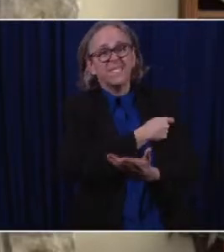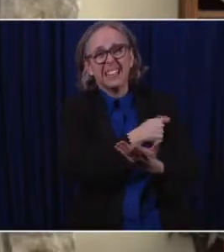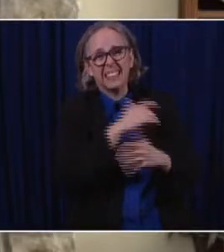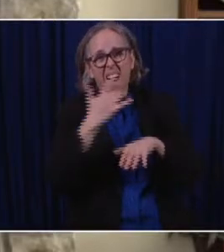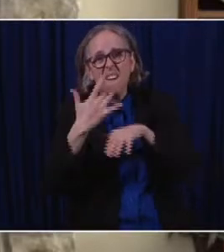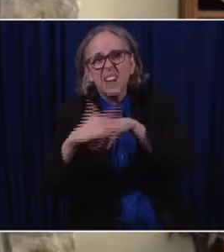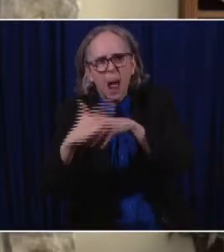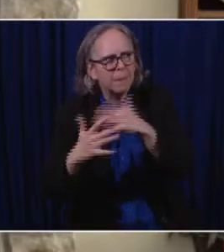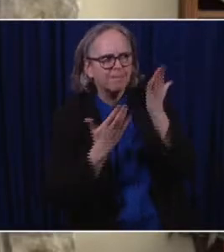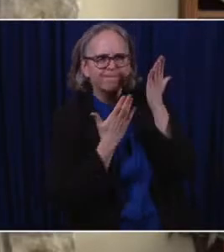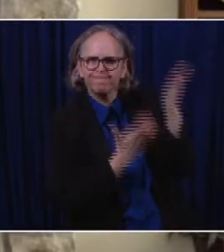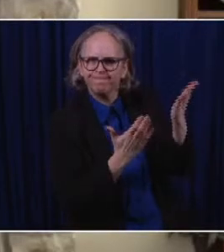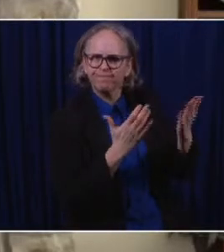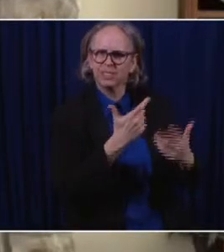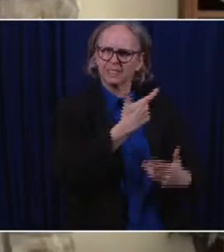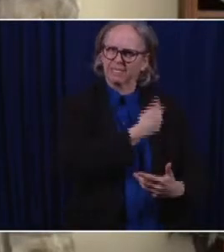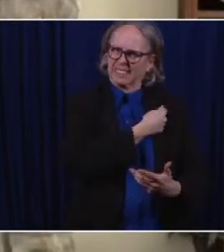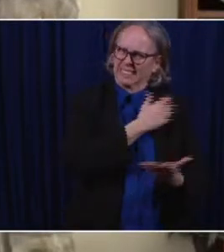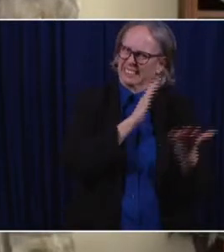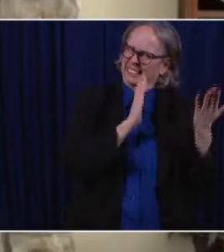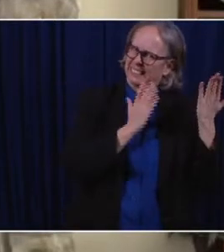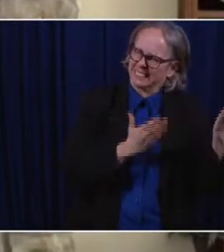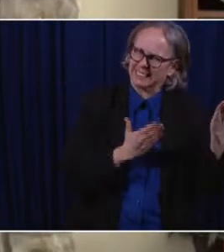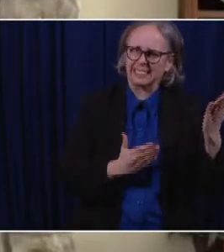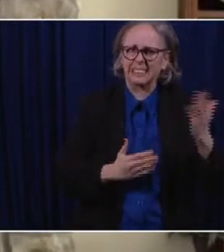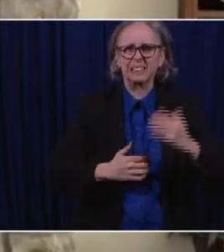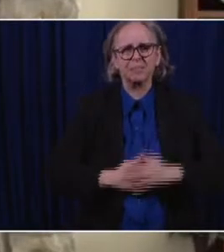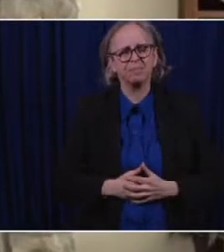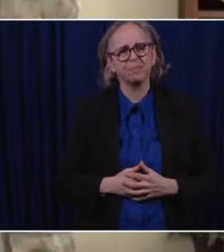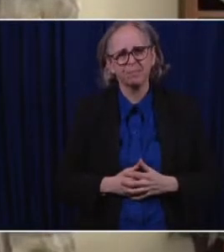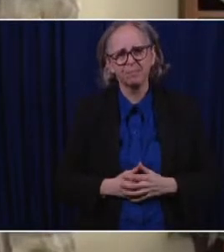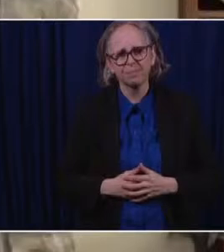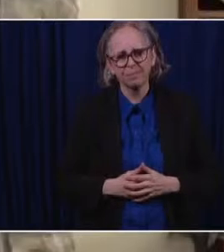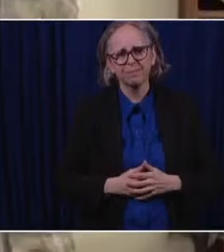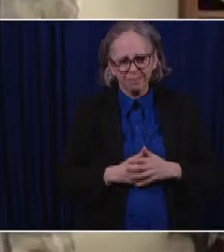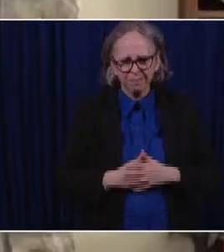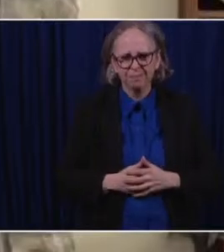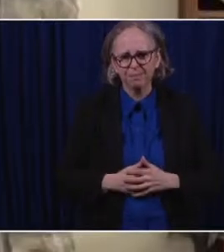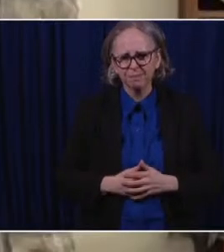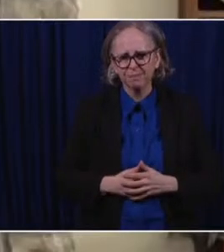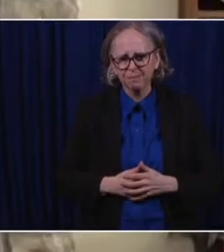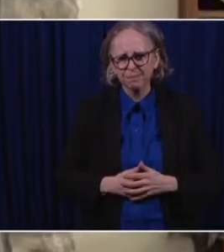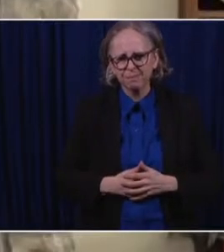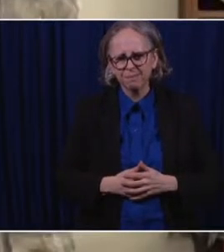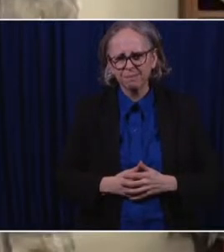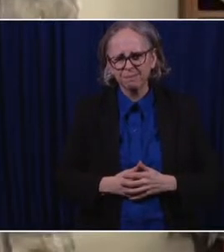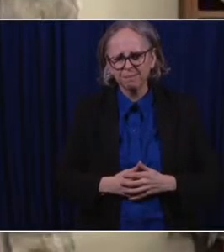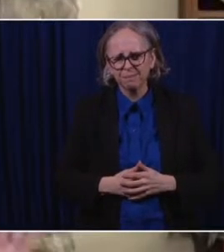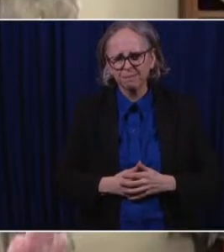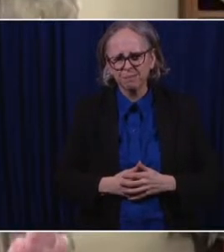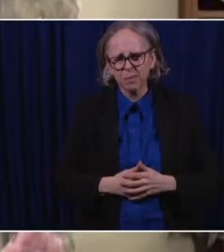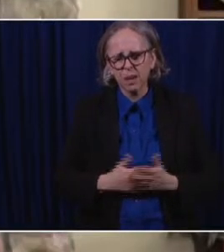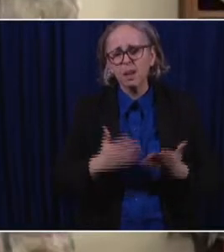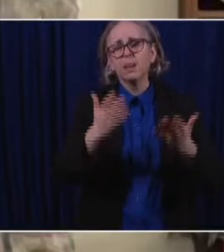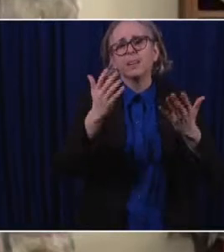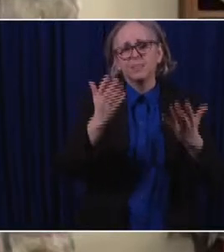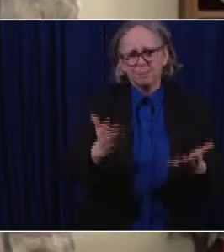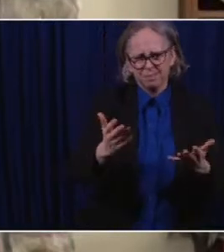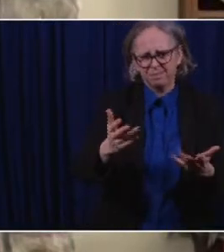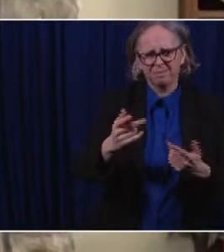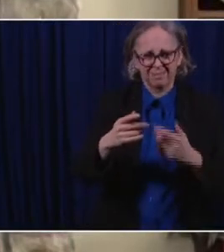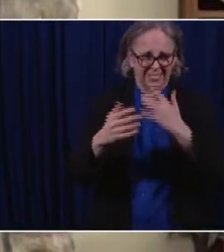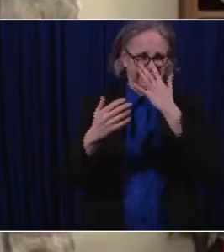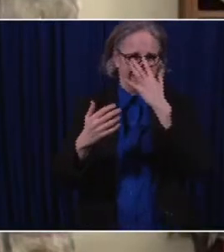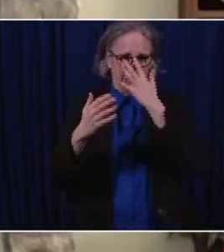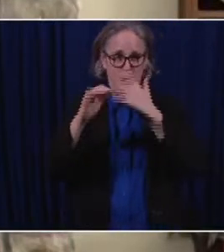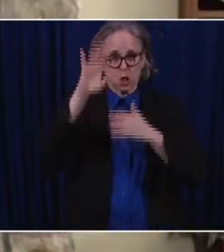having significant vaccine used every week for these 4 weeks that goes to schools, we